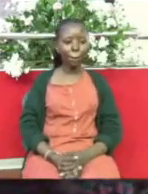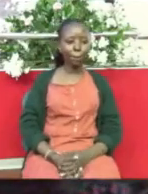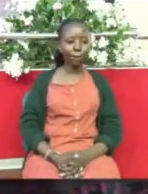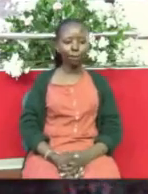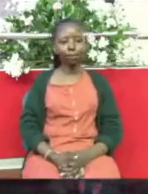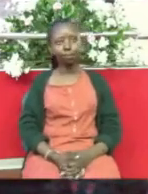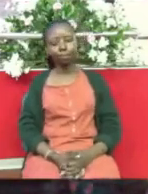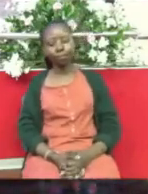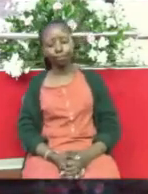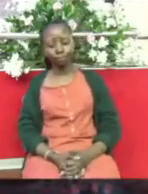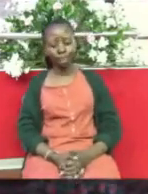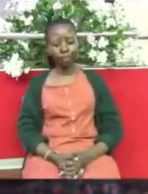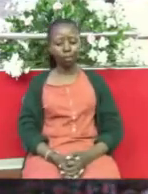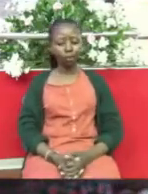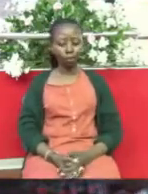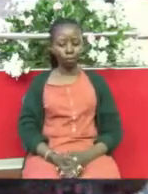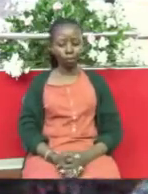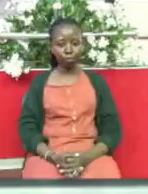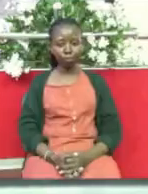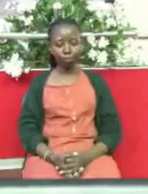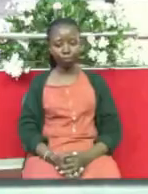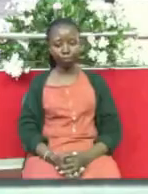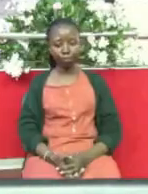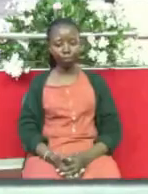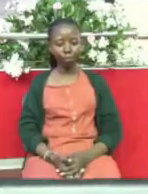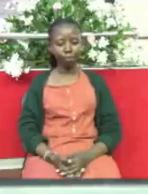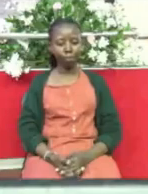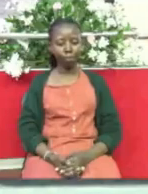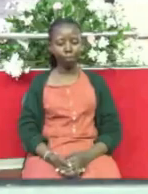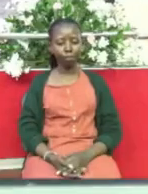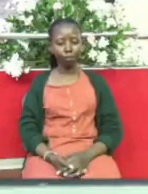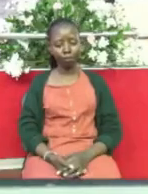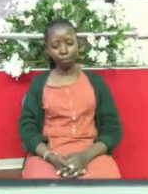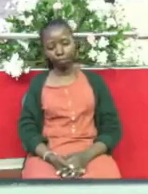In the mighty name of Jesus, in